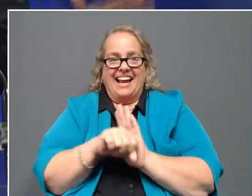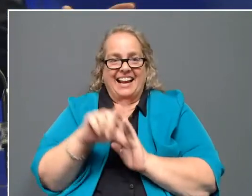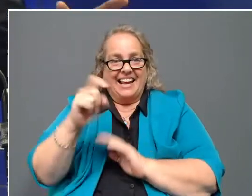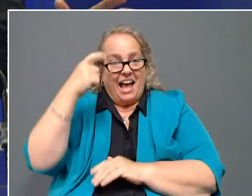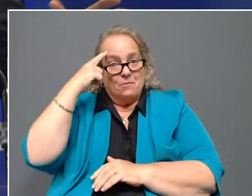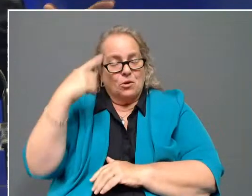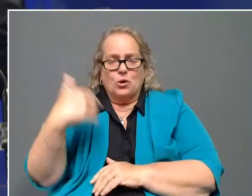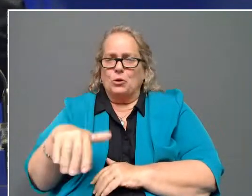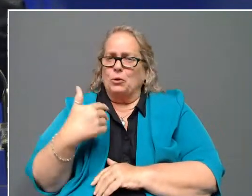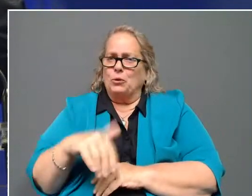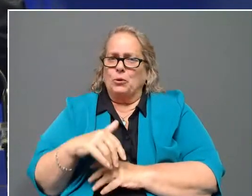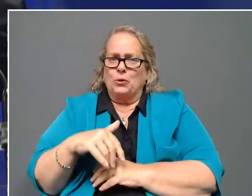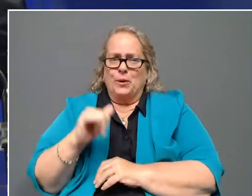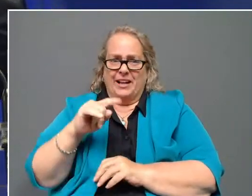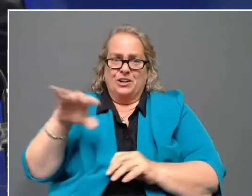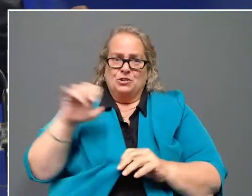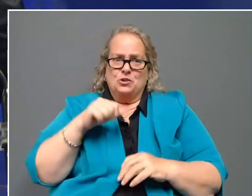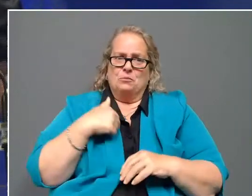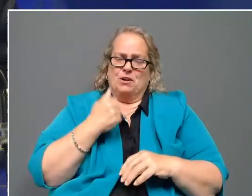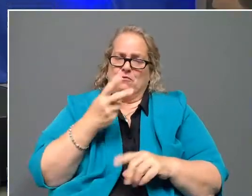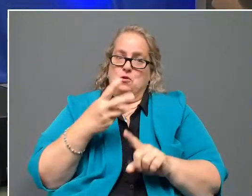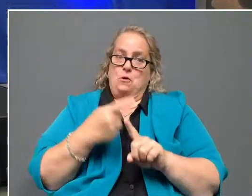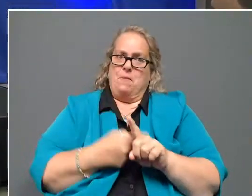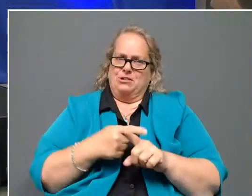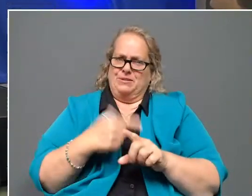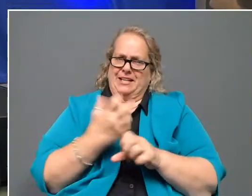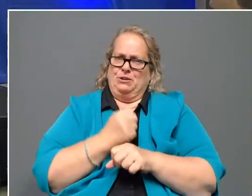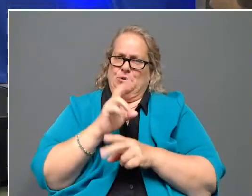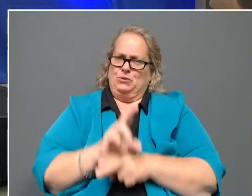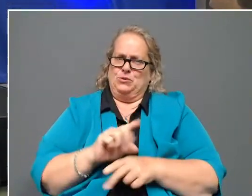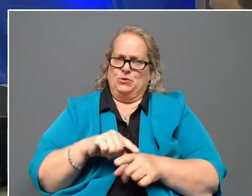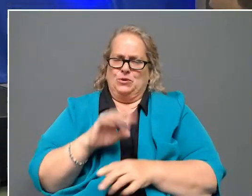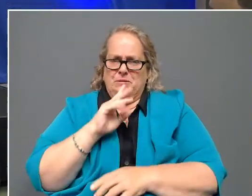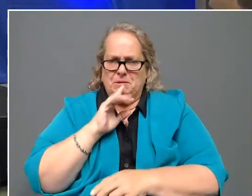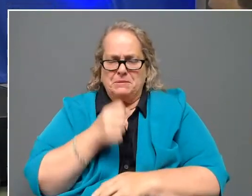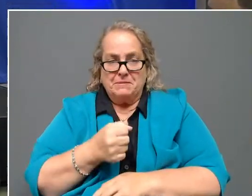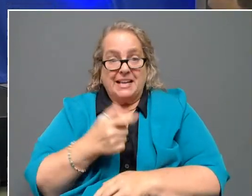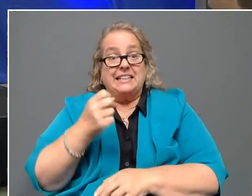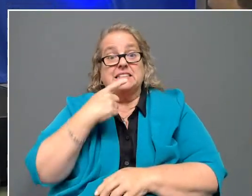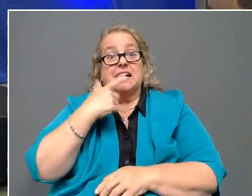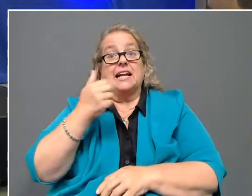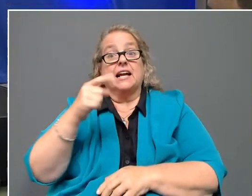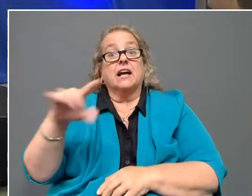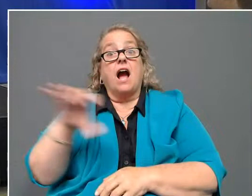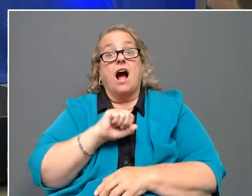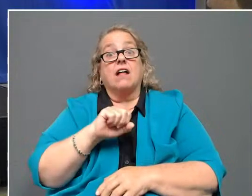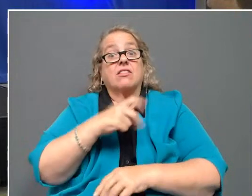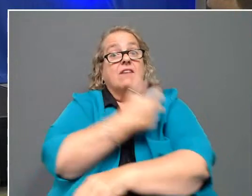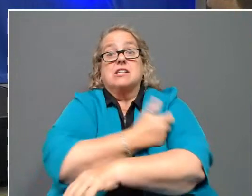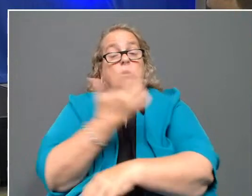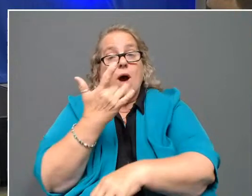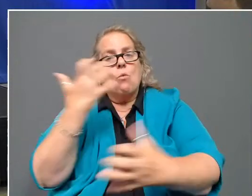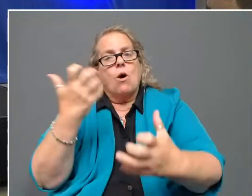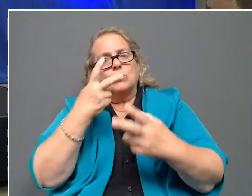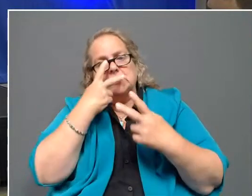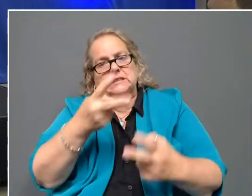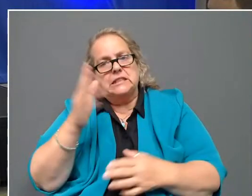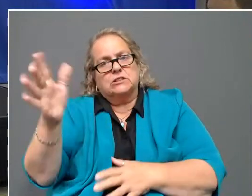took me a couple months to get used to. He said he got the vaccine because he wanted to see his grandparents, and he wanted to feel